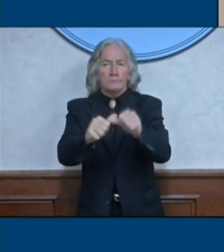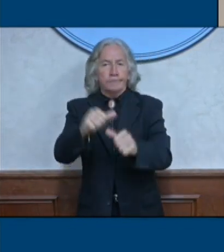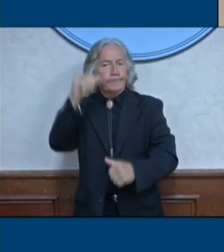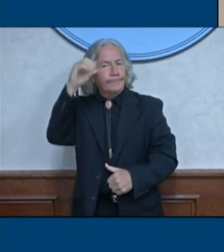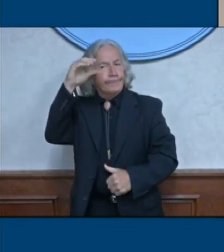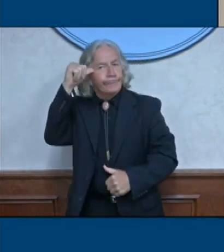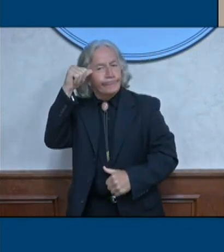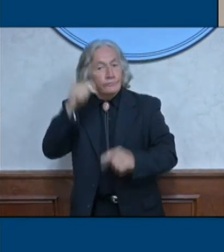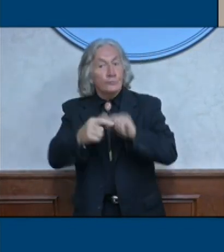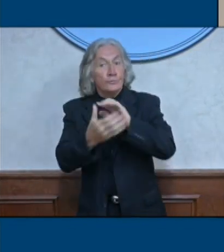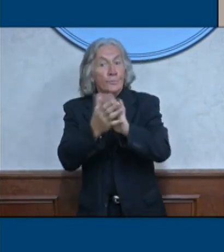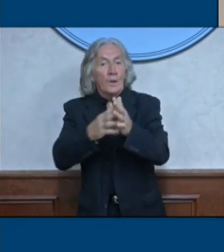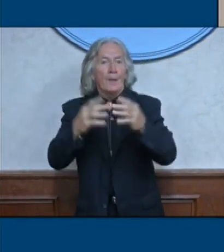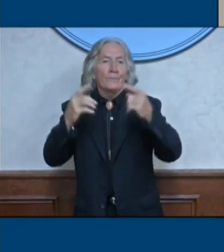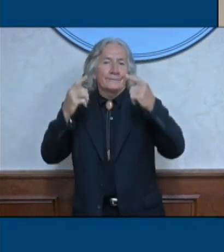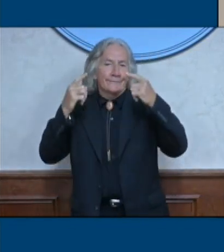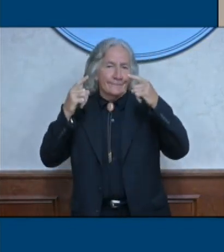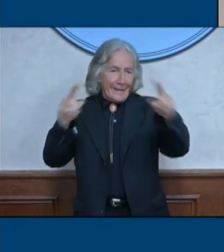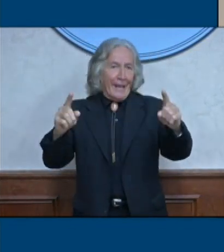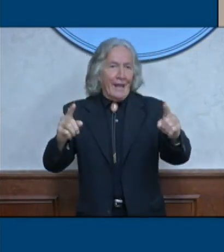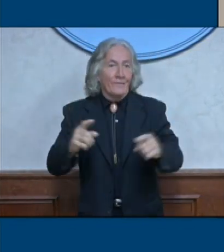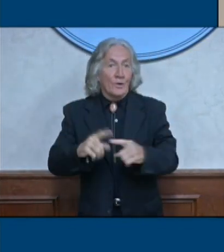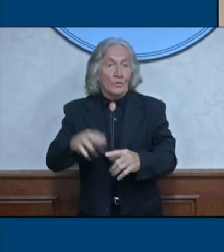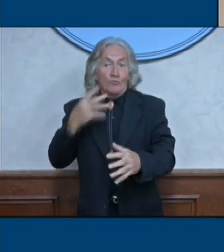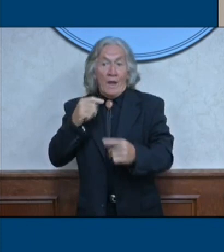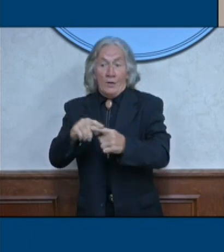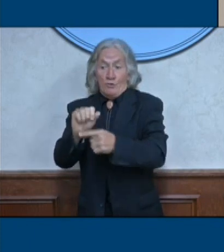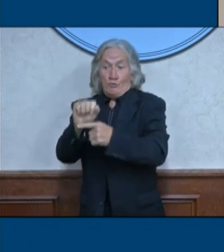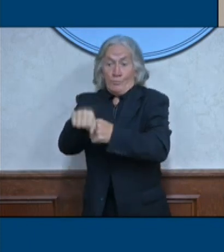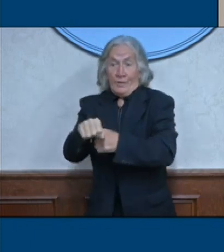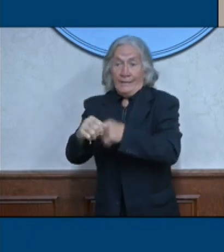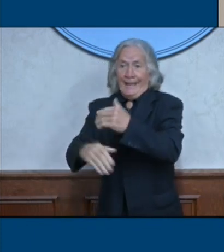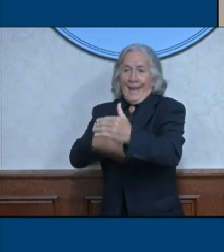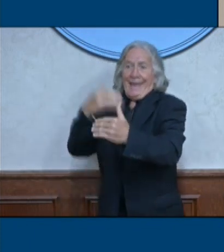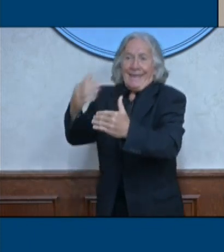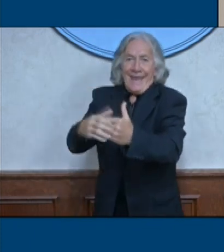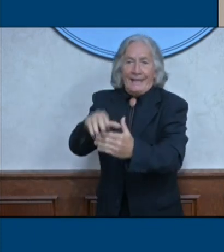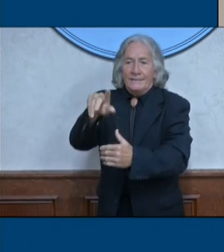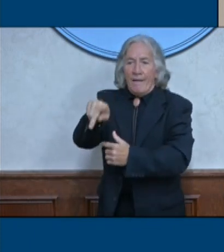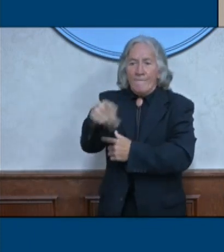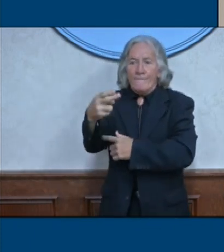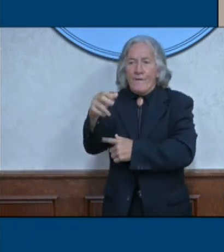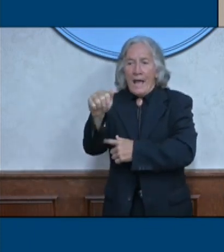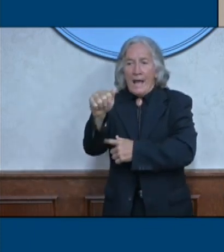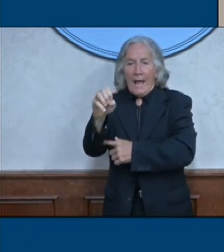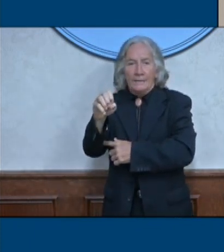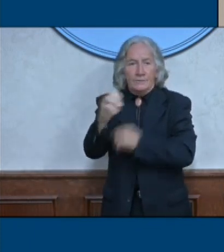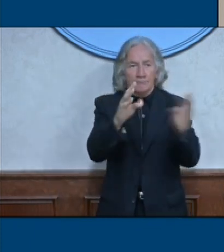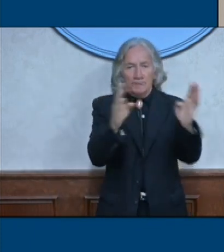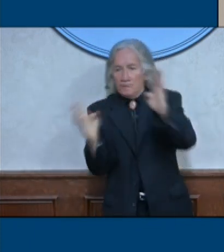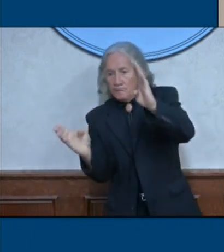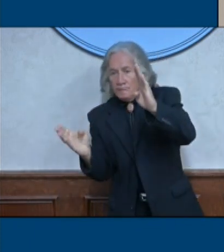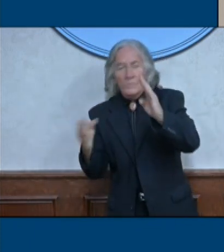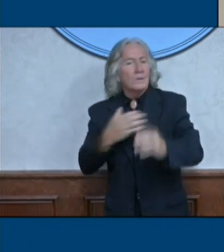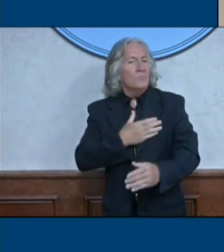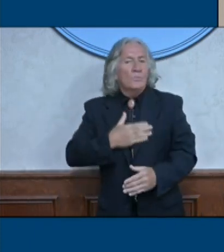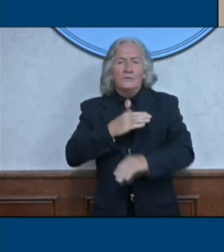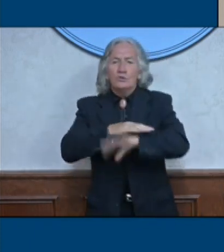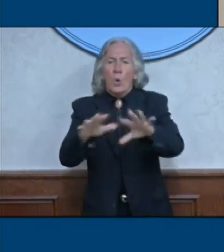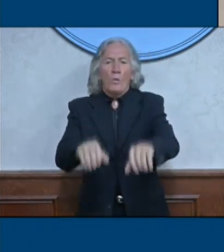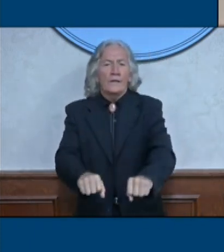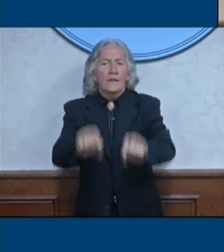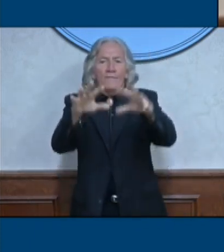in order to be successful in facing this next phase of our fight against COVID-19. So don't give up the